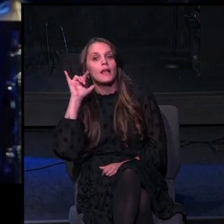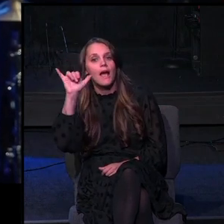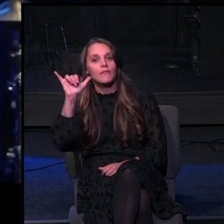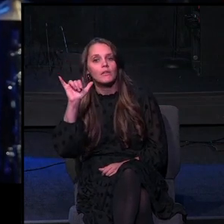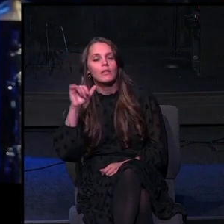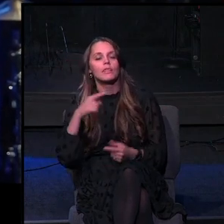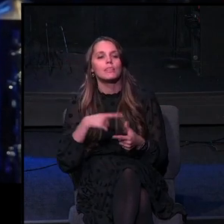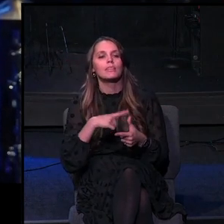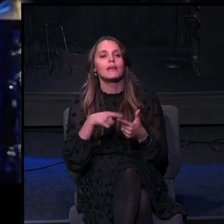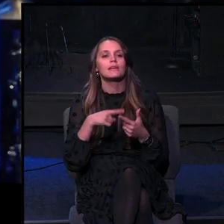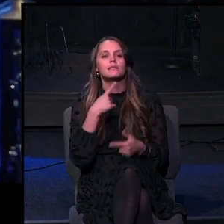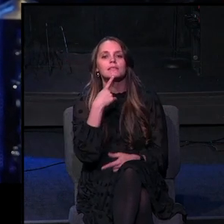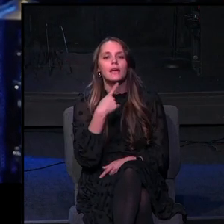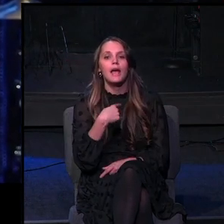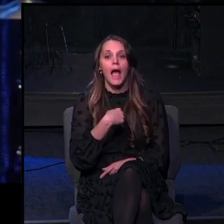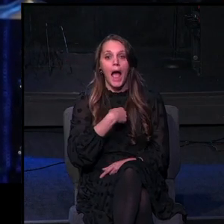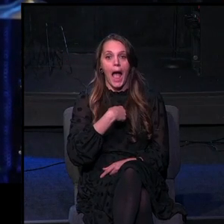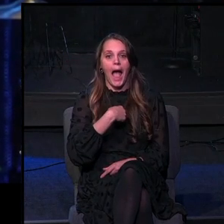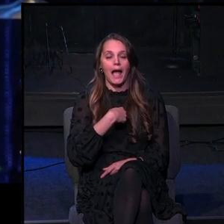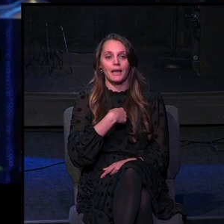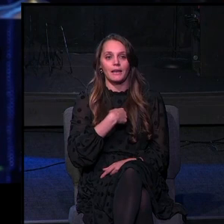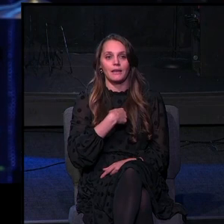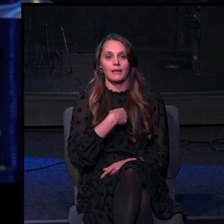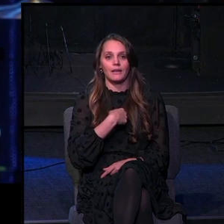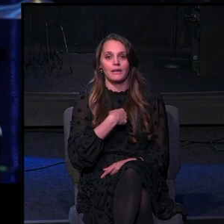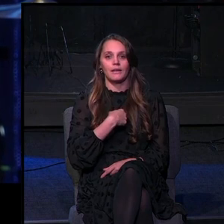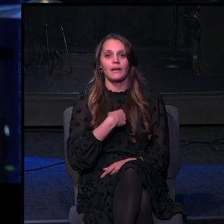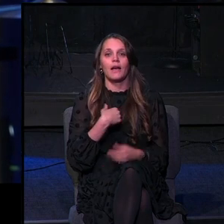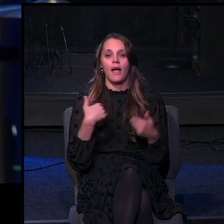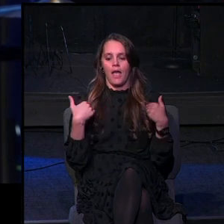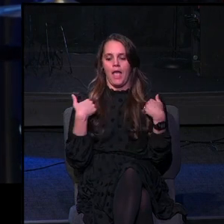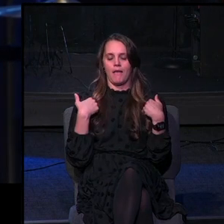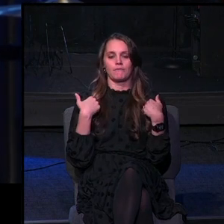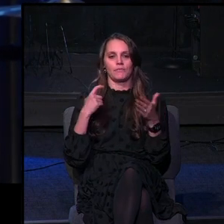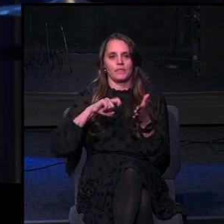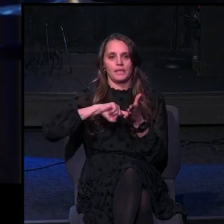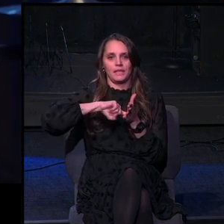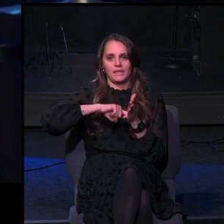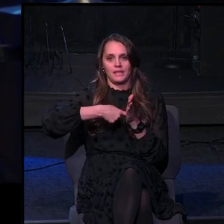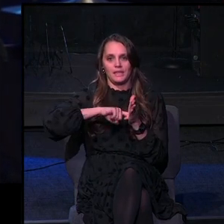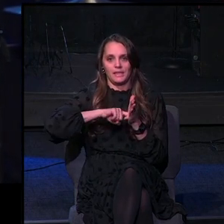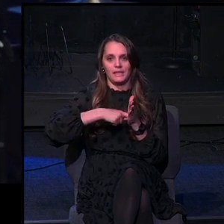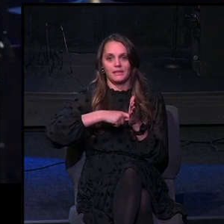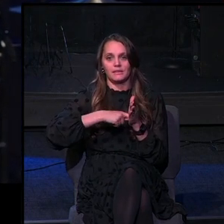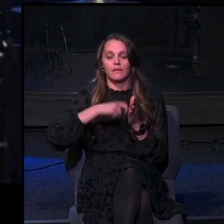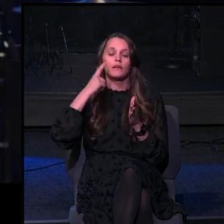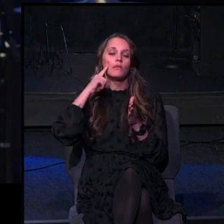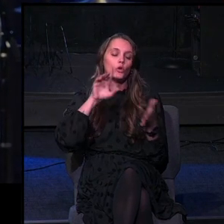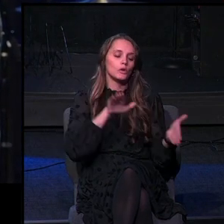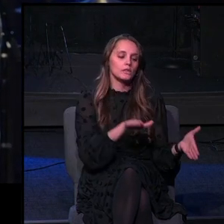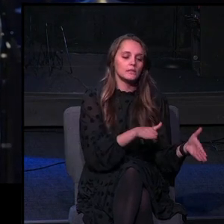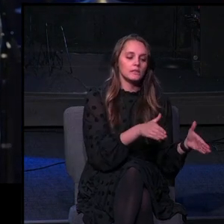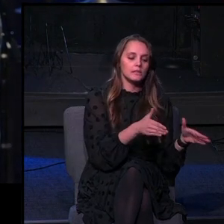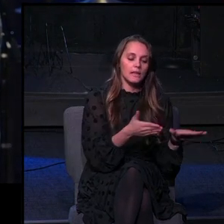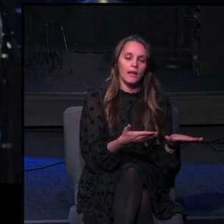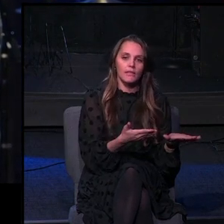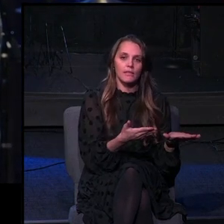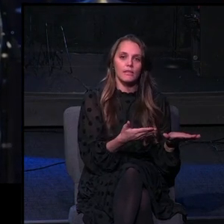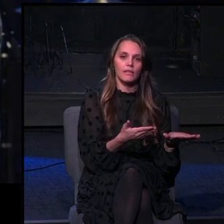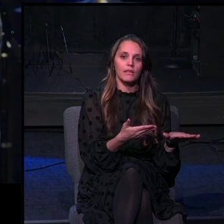this, and I hold the keys of death and